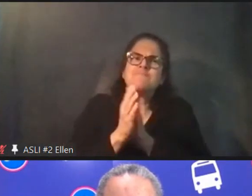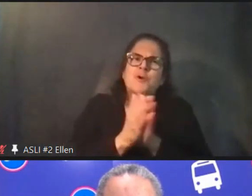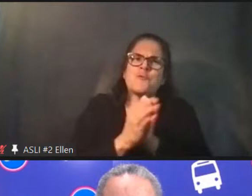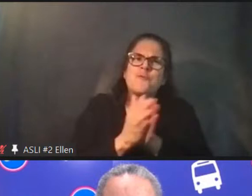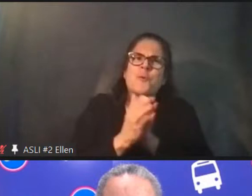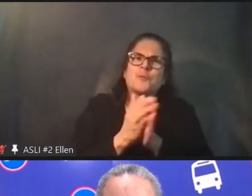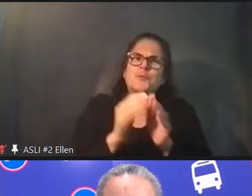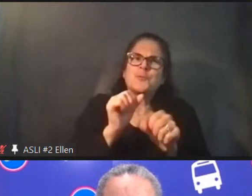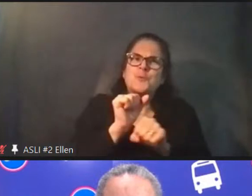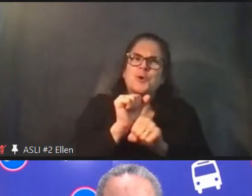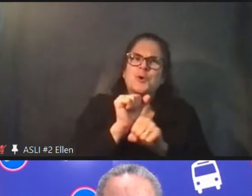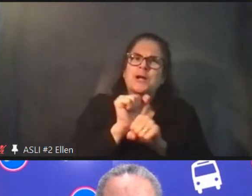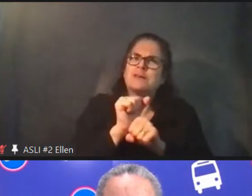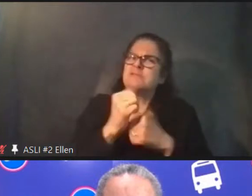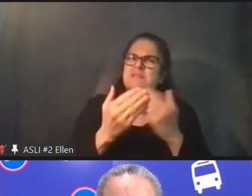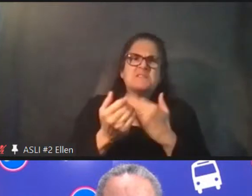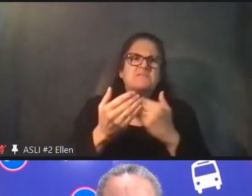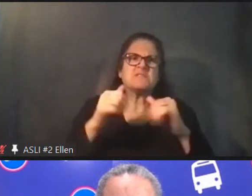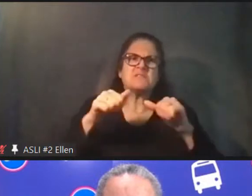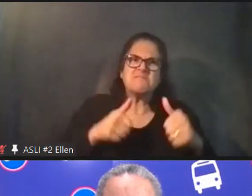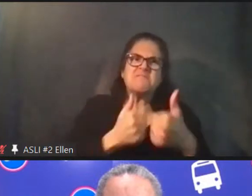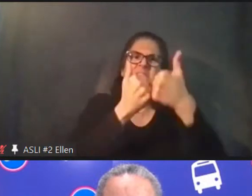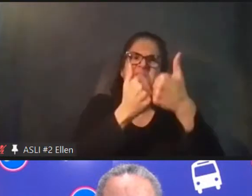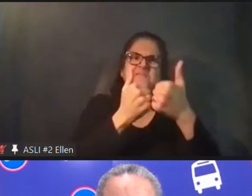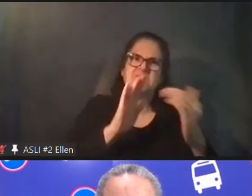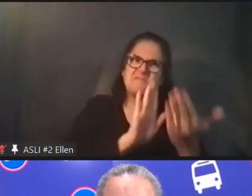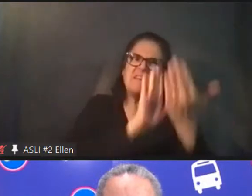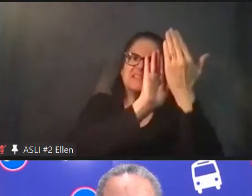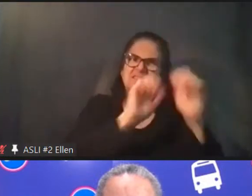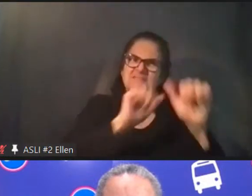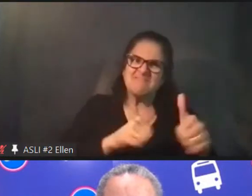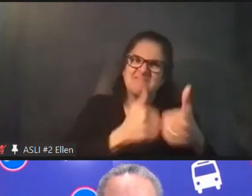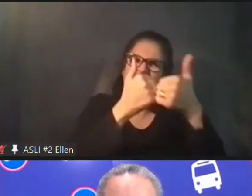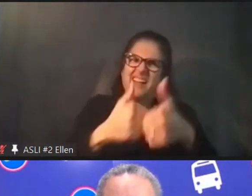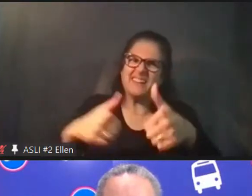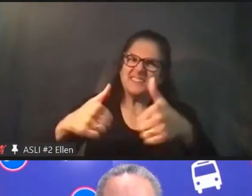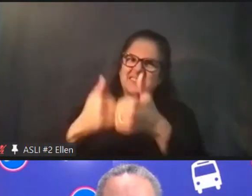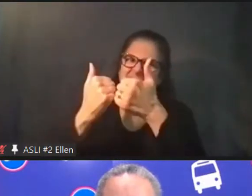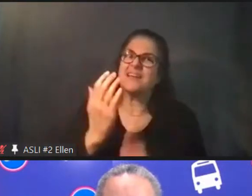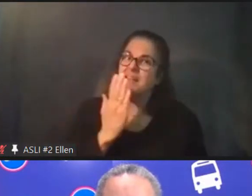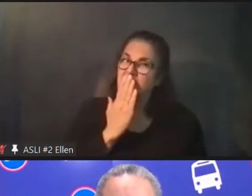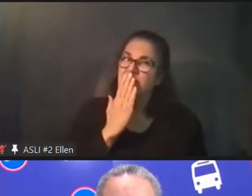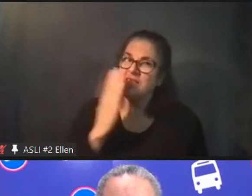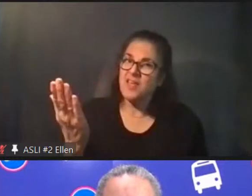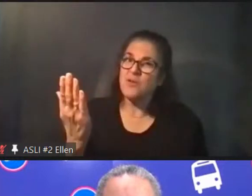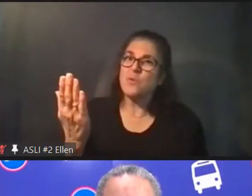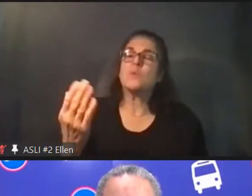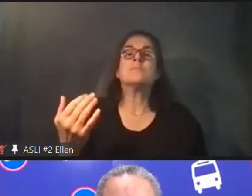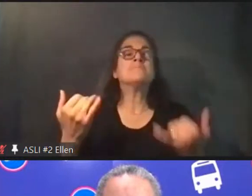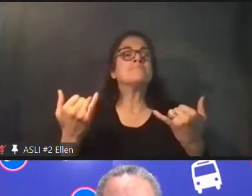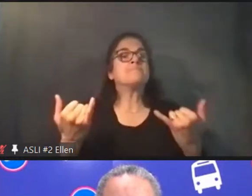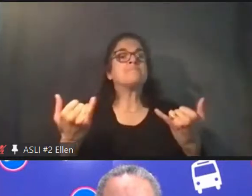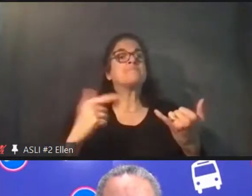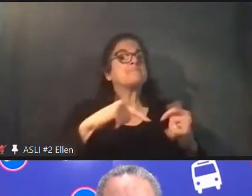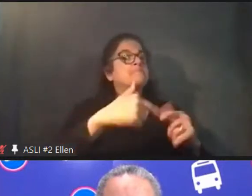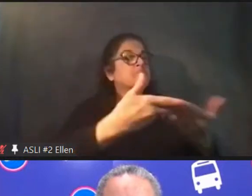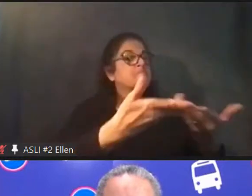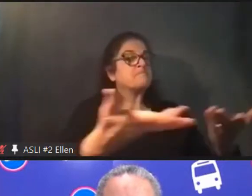faces. Thank you. And now I will open the floor for any comments from any board members.